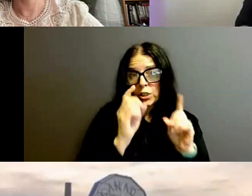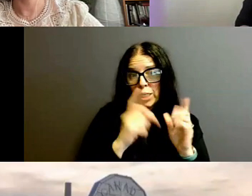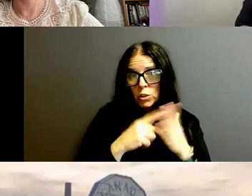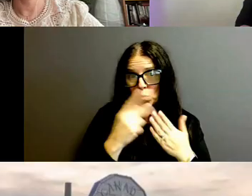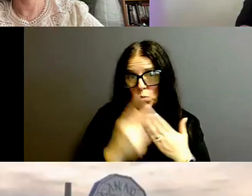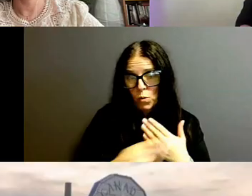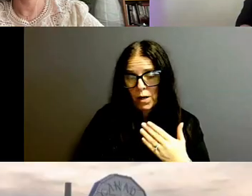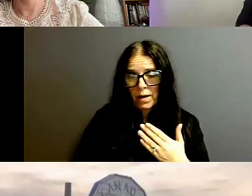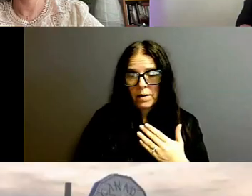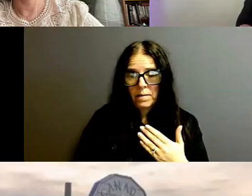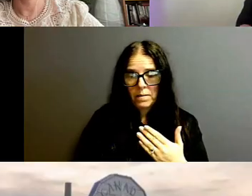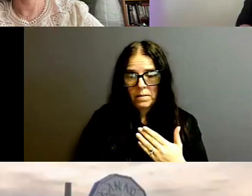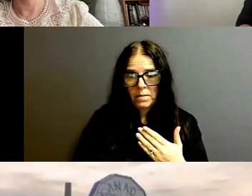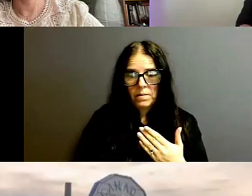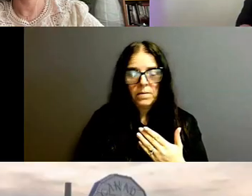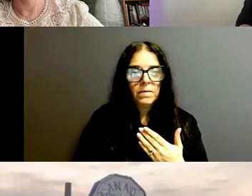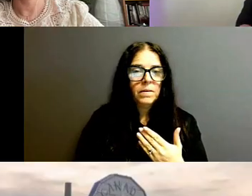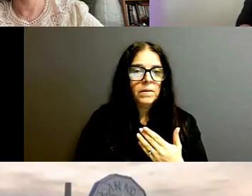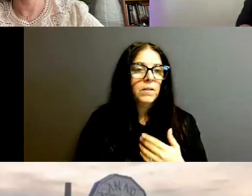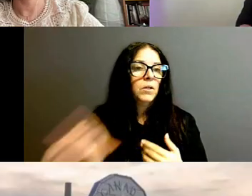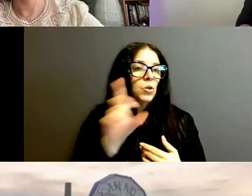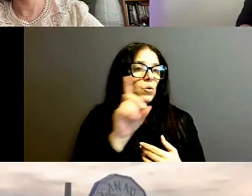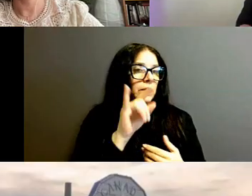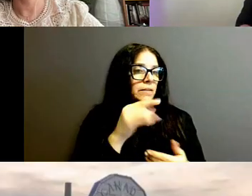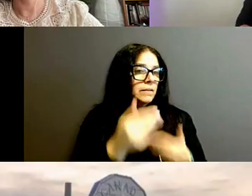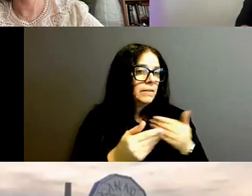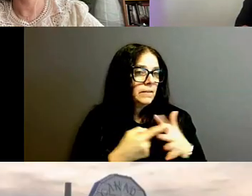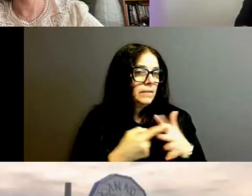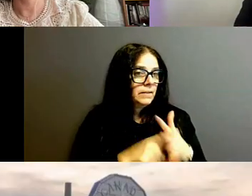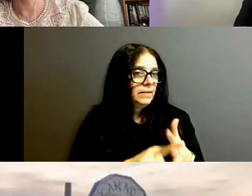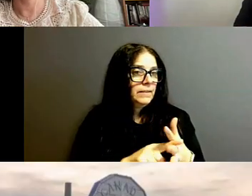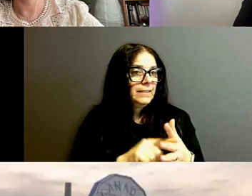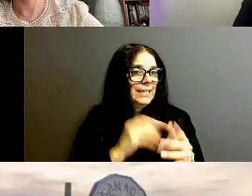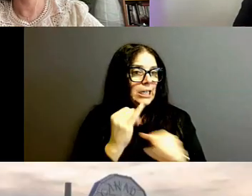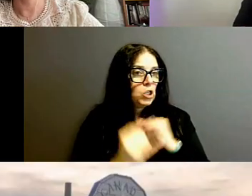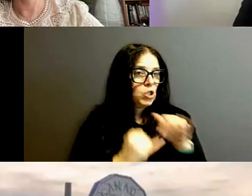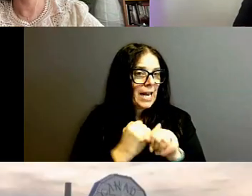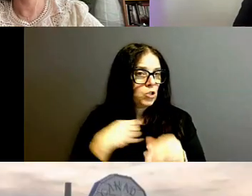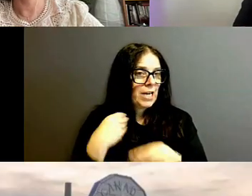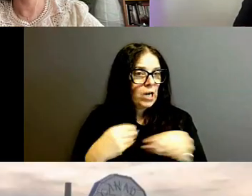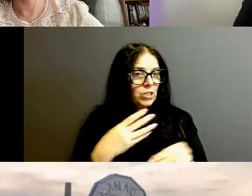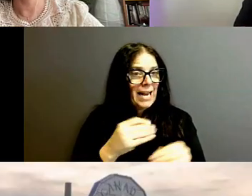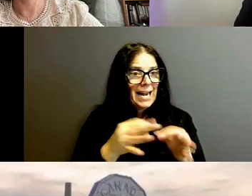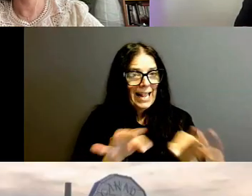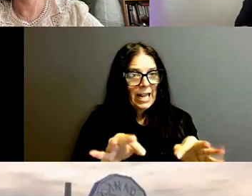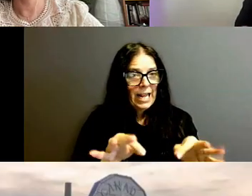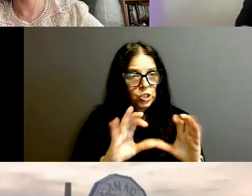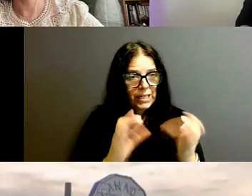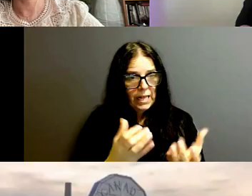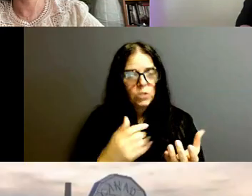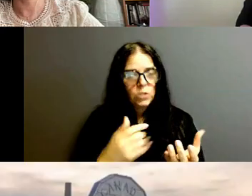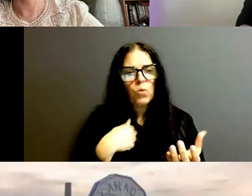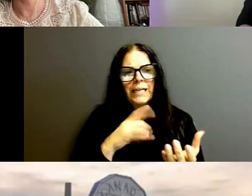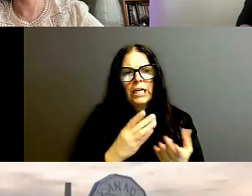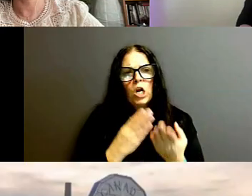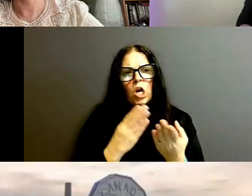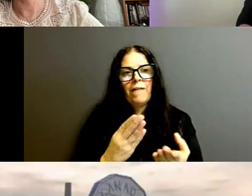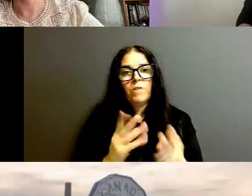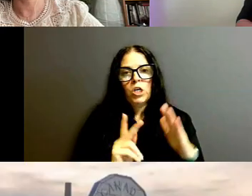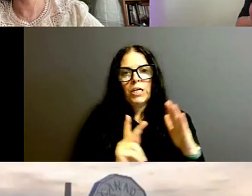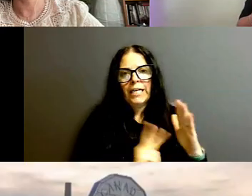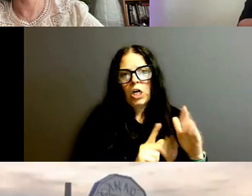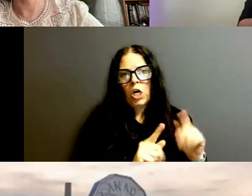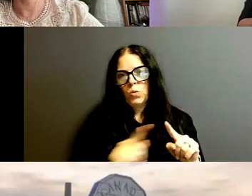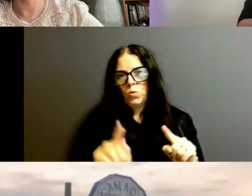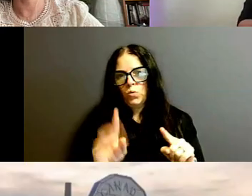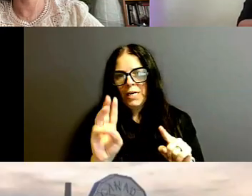programs. We introduced international heritage and language classes. So we offer on Saturdays for kindergarten to grade 6